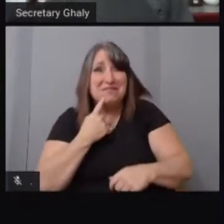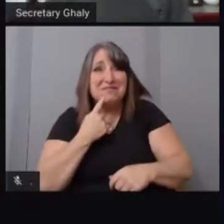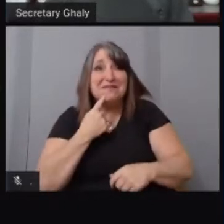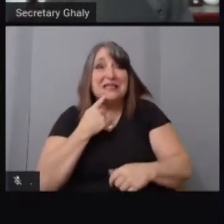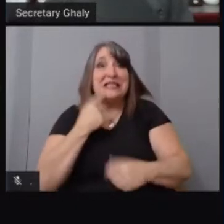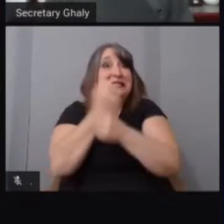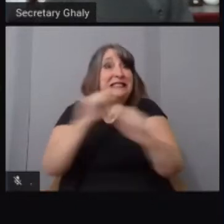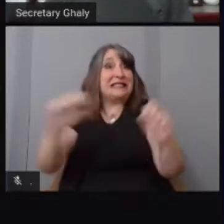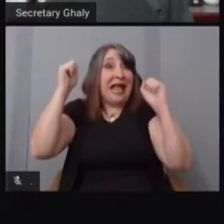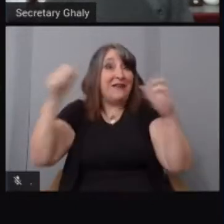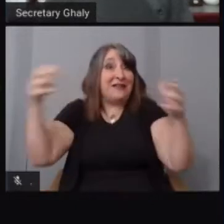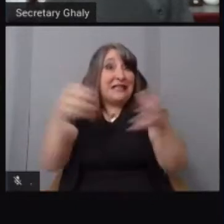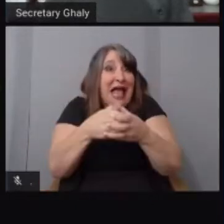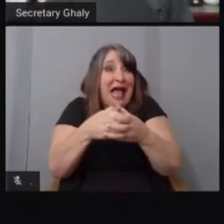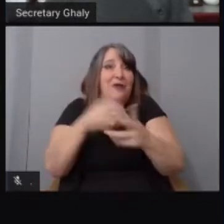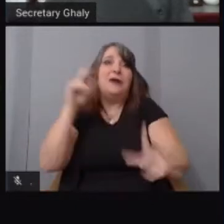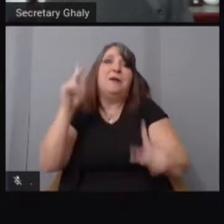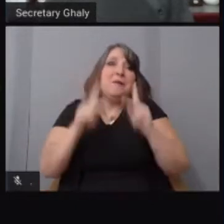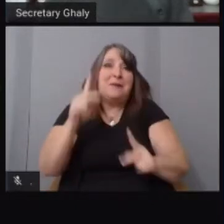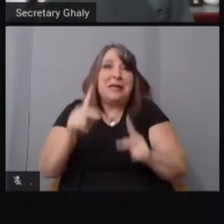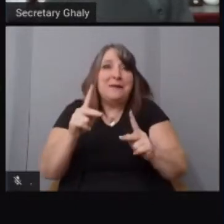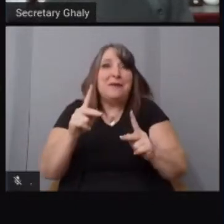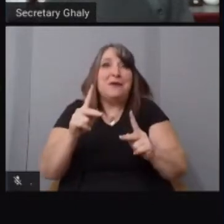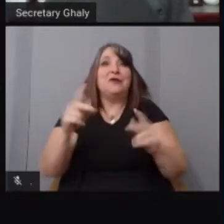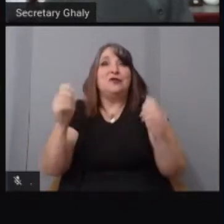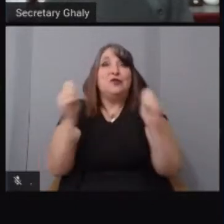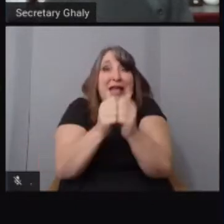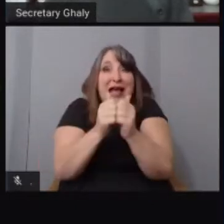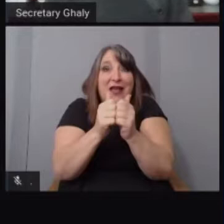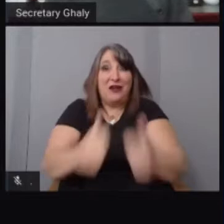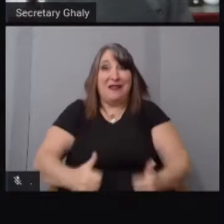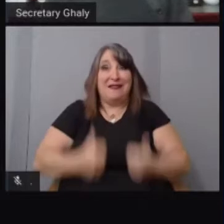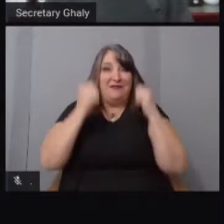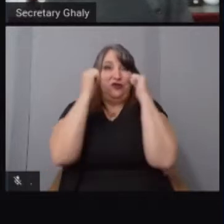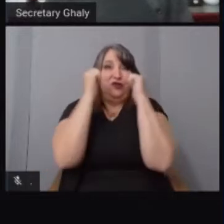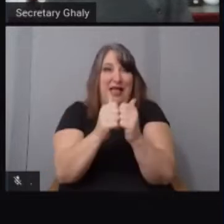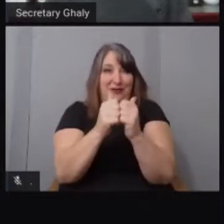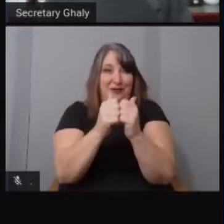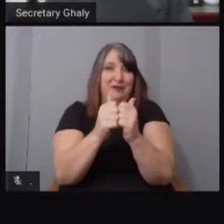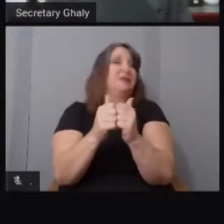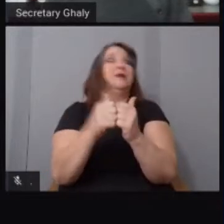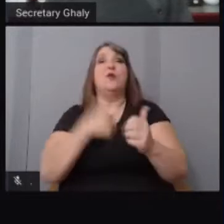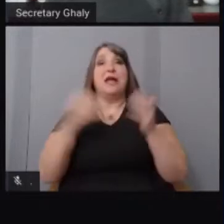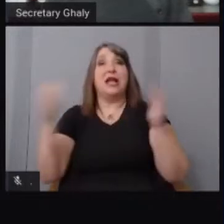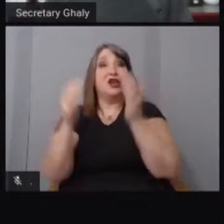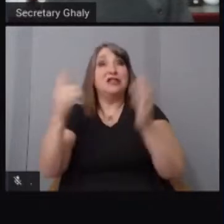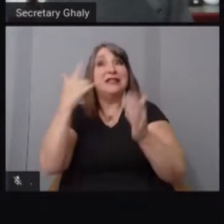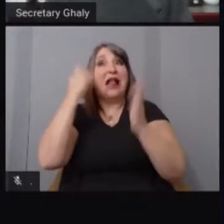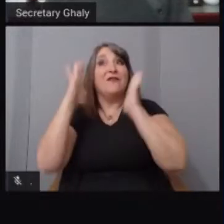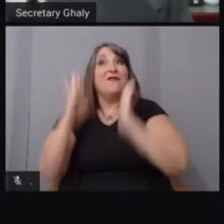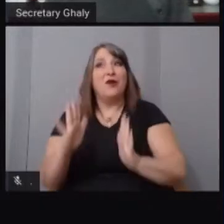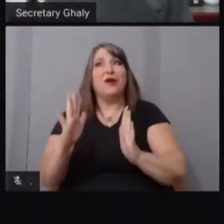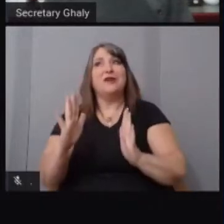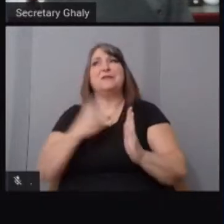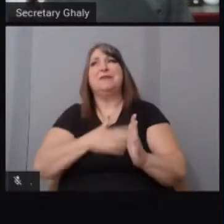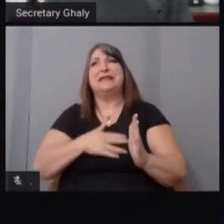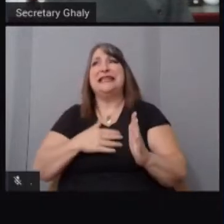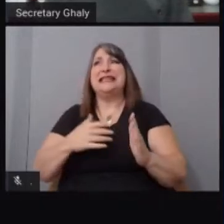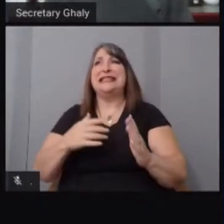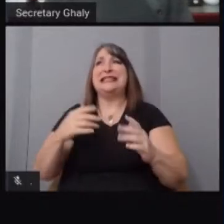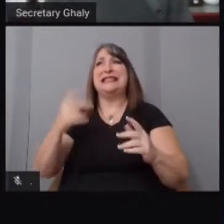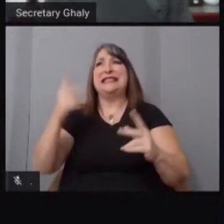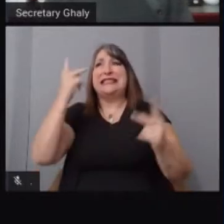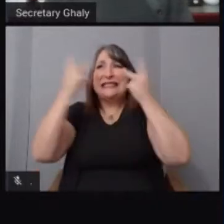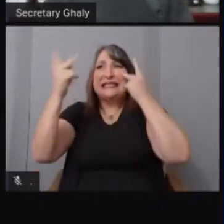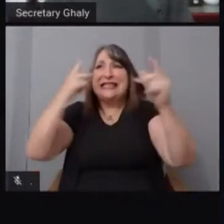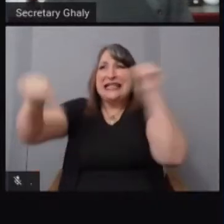those that happen at home with members of your own household. We encourage Californians to gather virtually whenever possible. And when